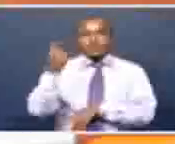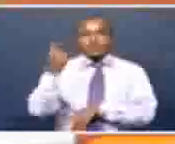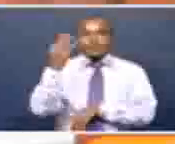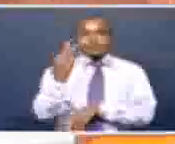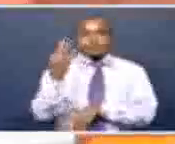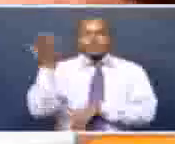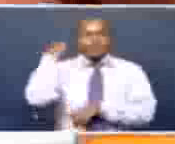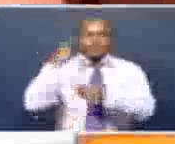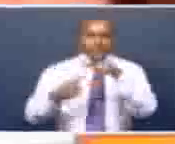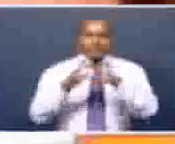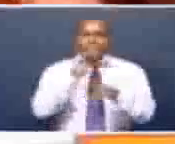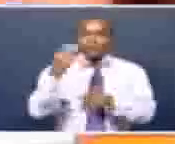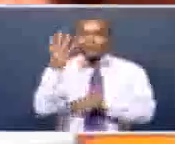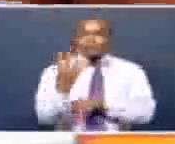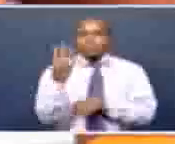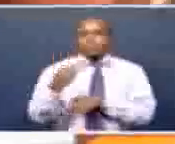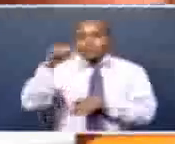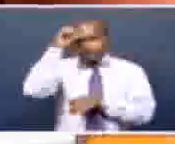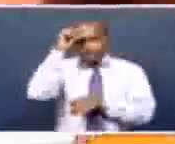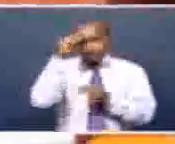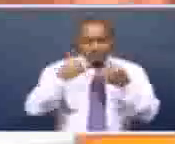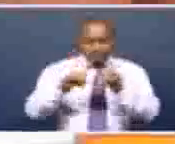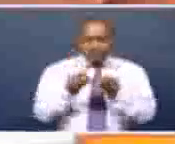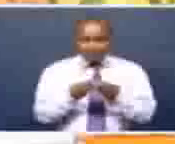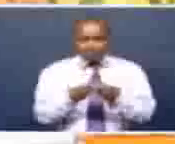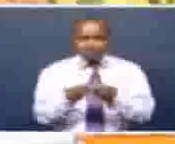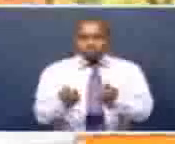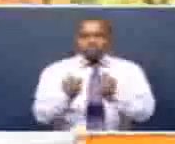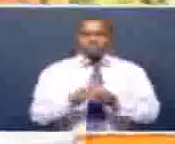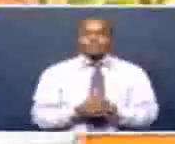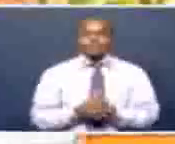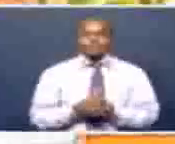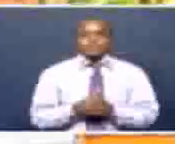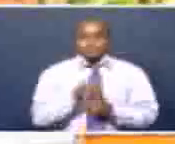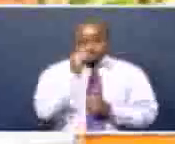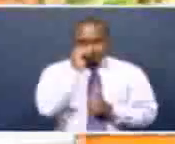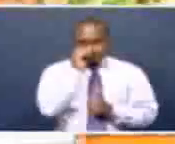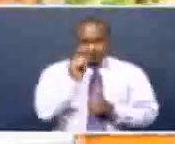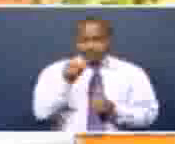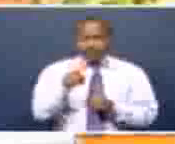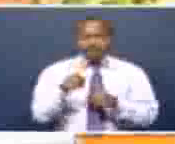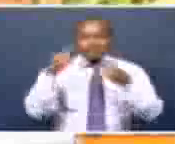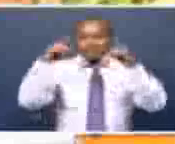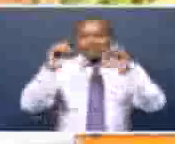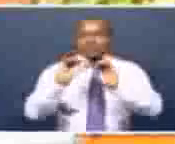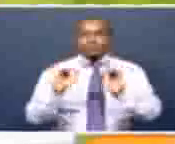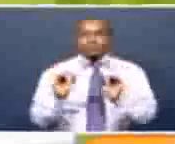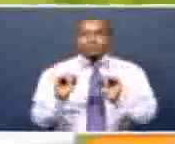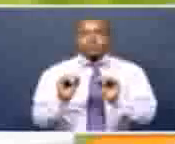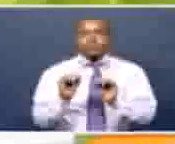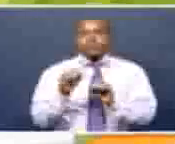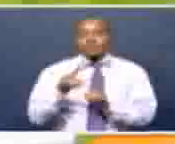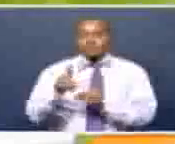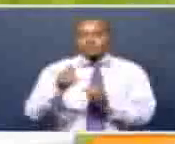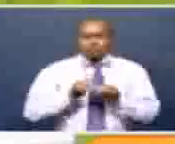April, the government had put in measures to try and forestall its spread. This, however, was not successful as the worm